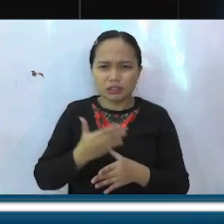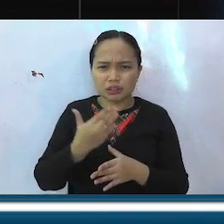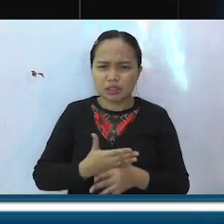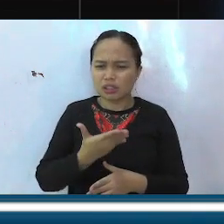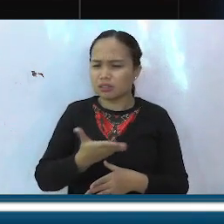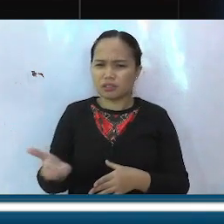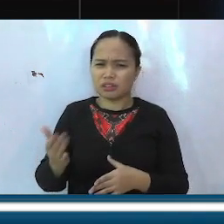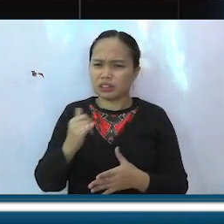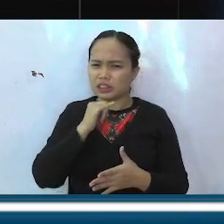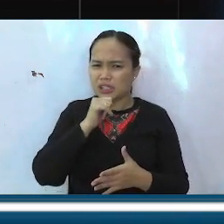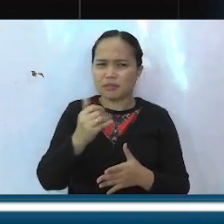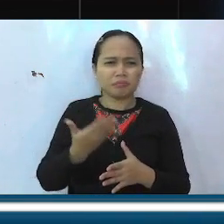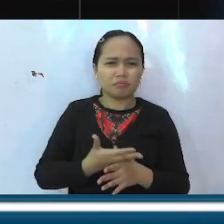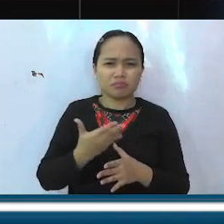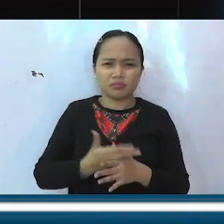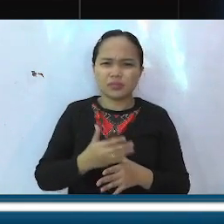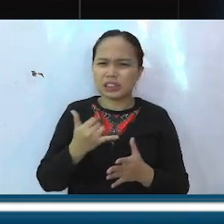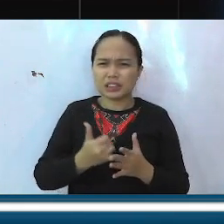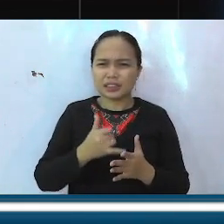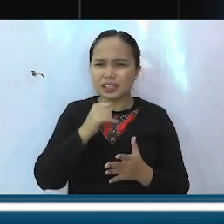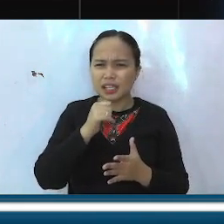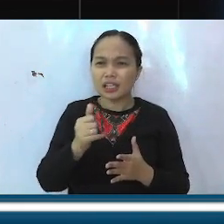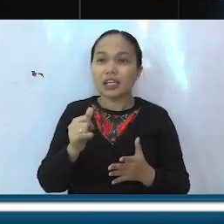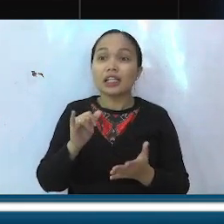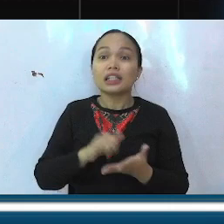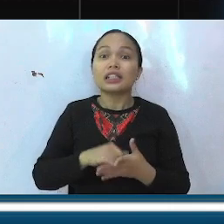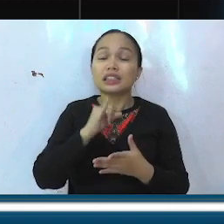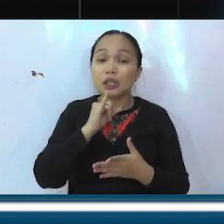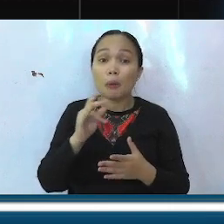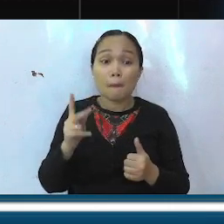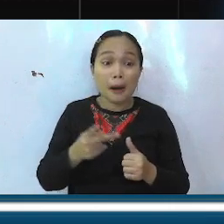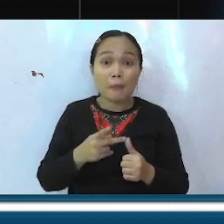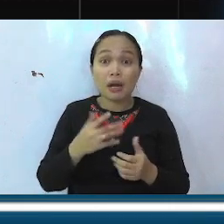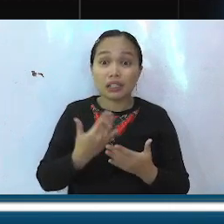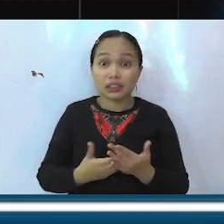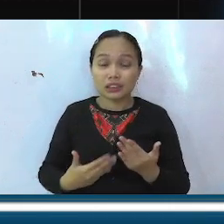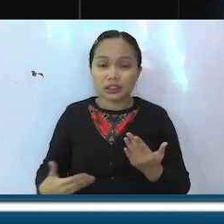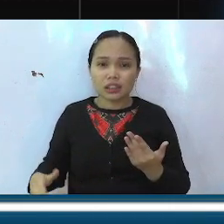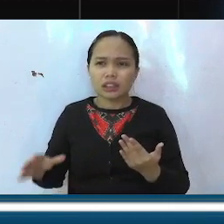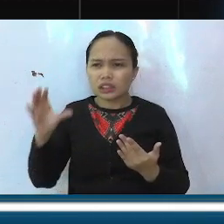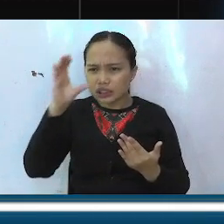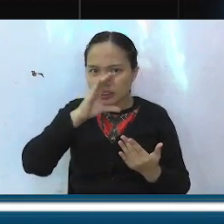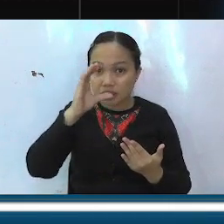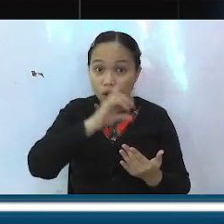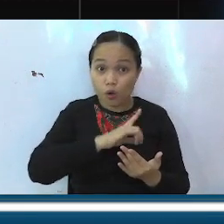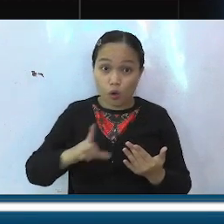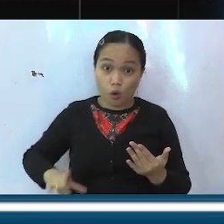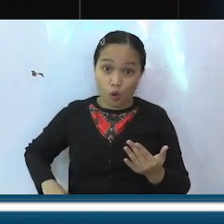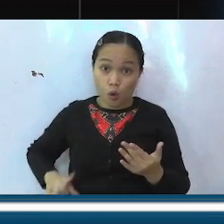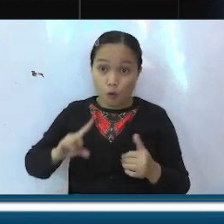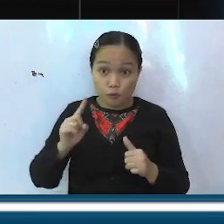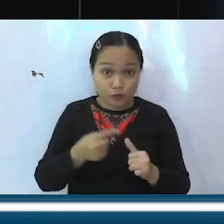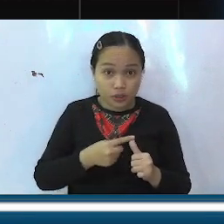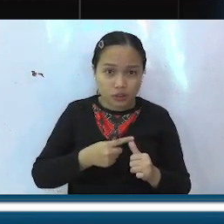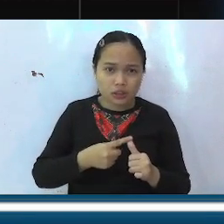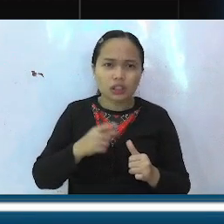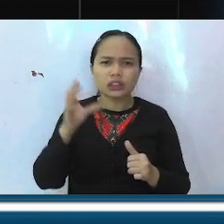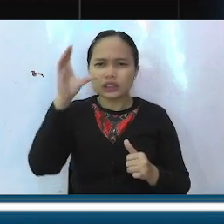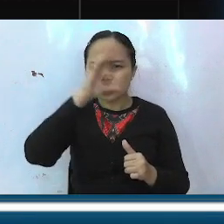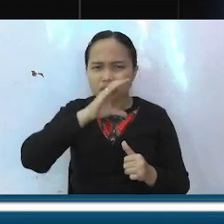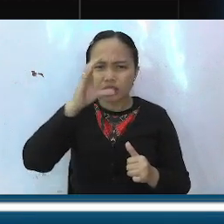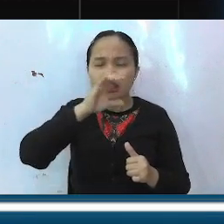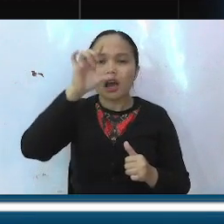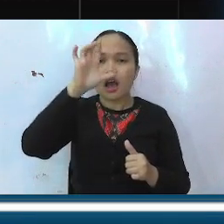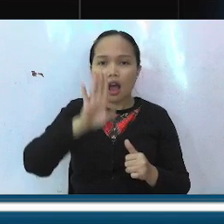a distraction. No. No, it's not. It's the primary thing. Yes. You say, seek ye the Lord first. Seek ye first God. Yes. Seek